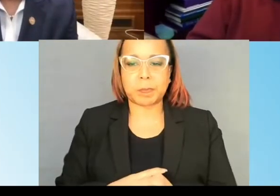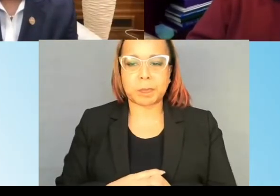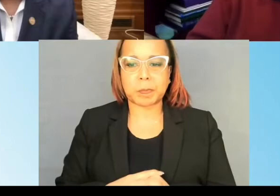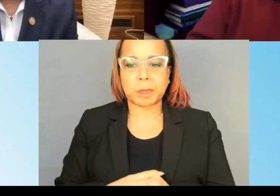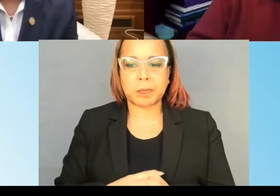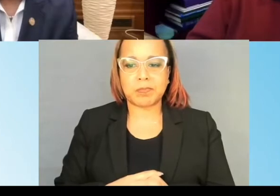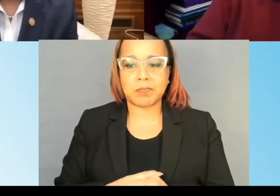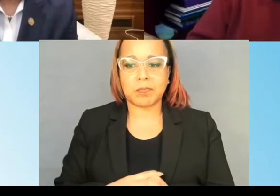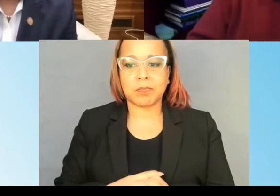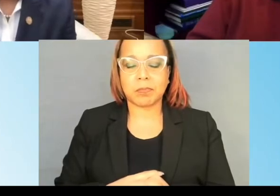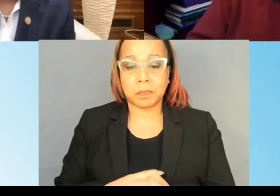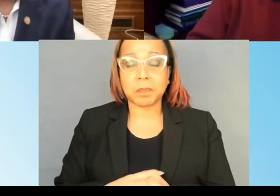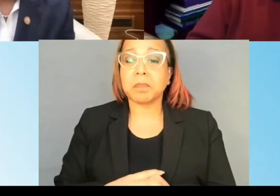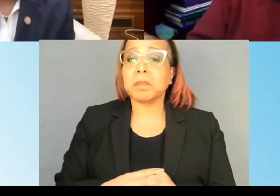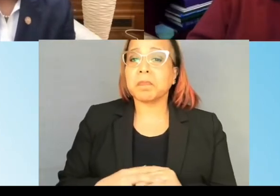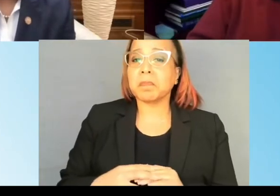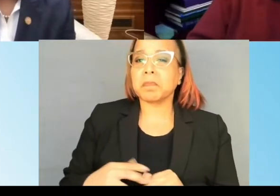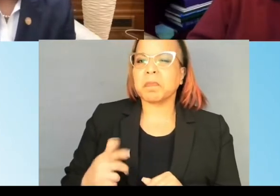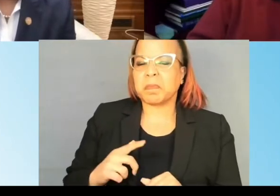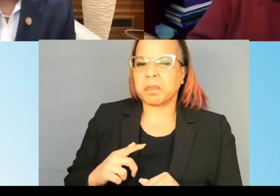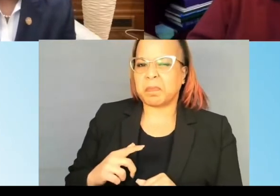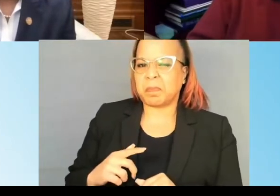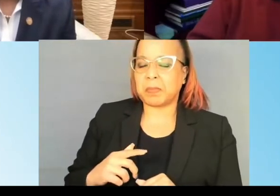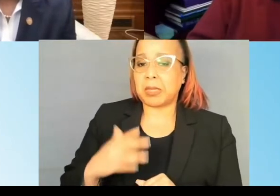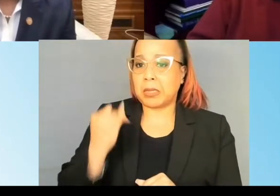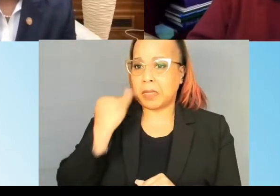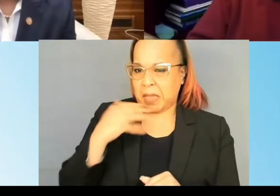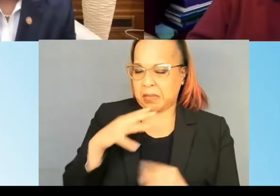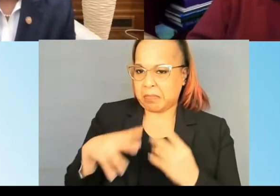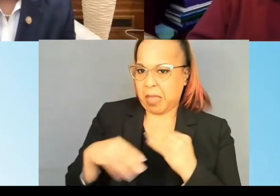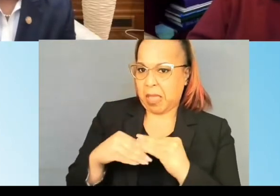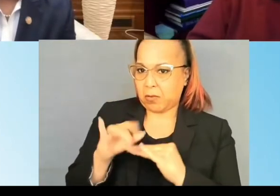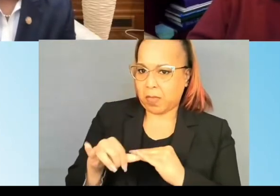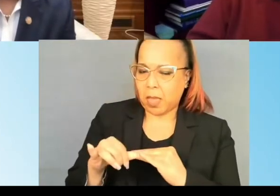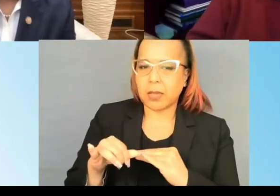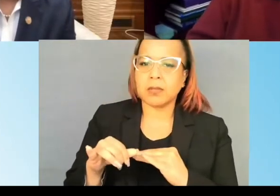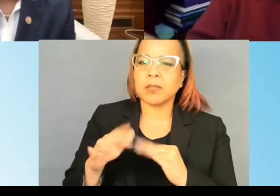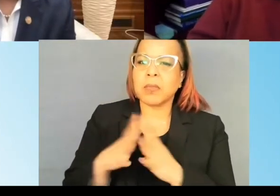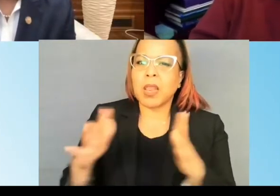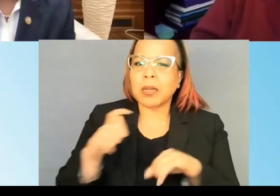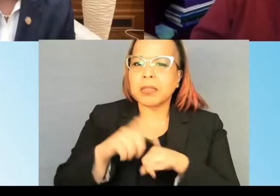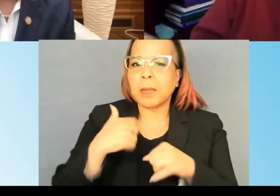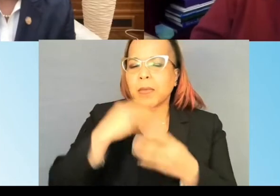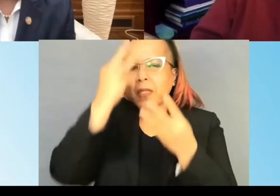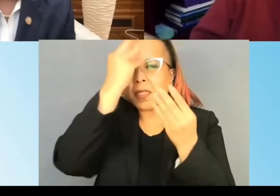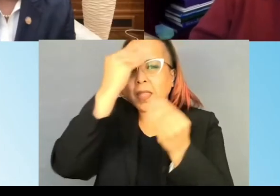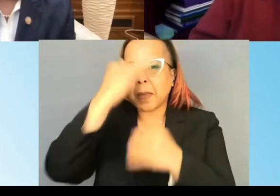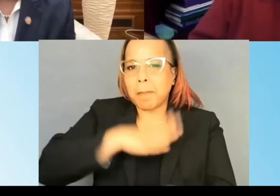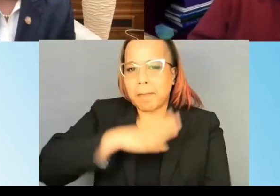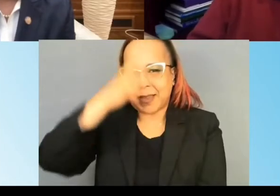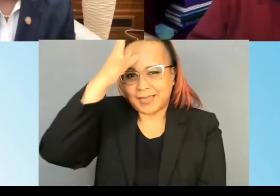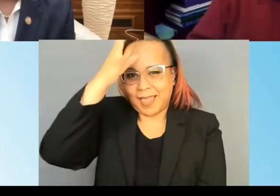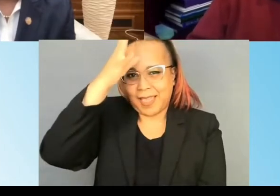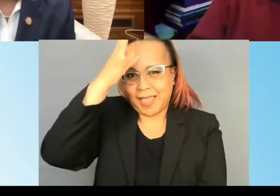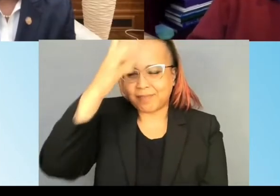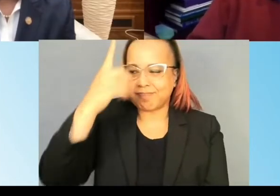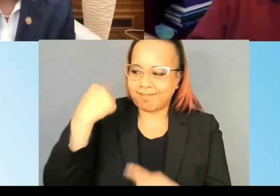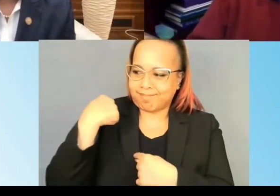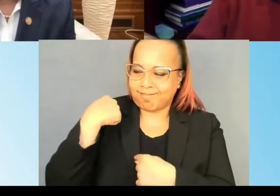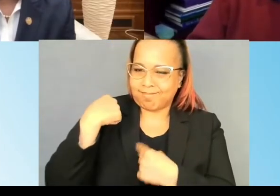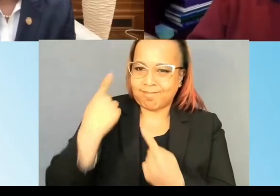So if I can just add to that, I have spent a lot of time thinking about my dad over the course of this